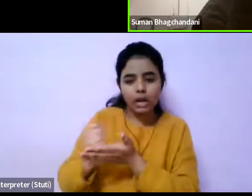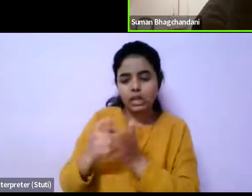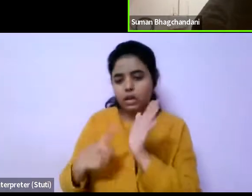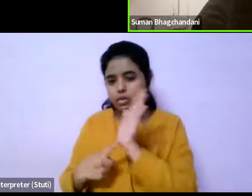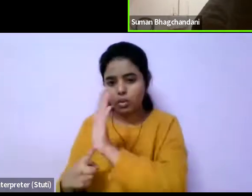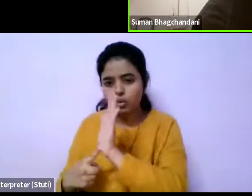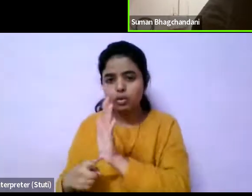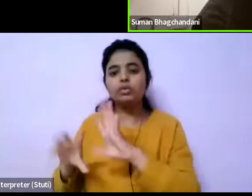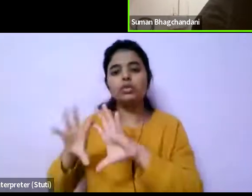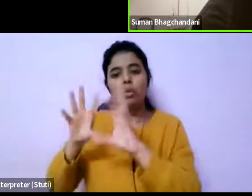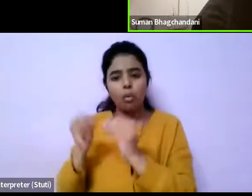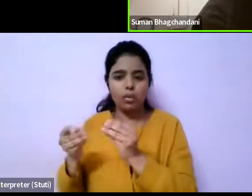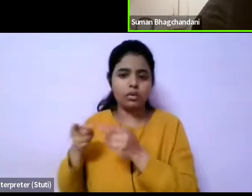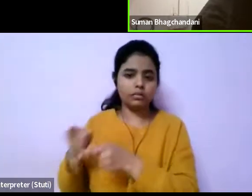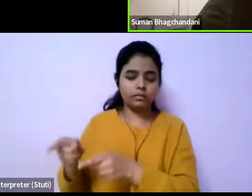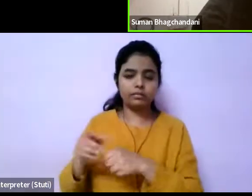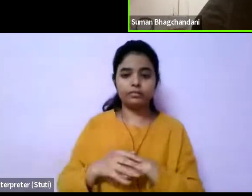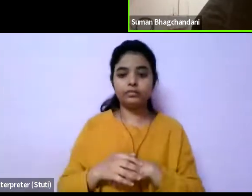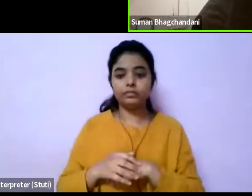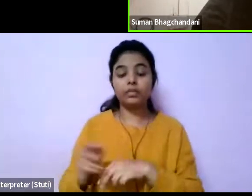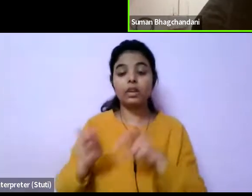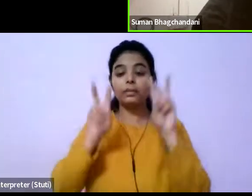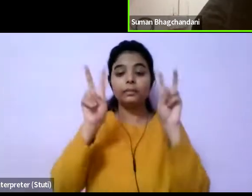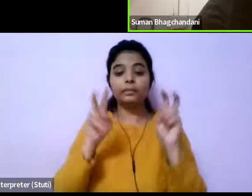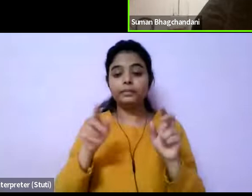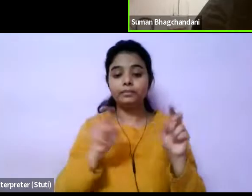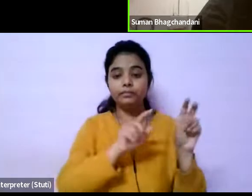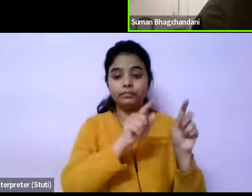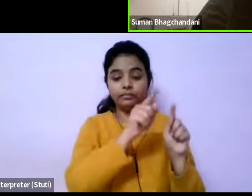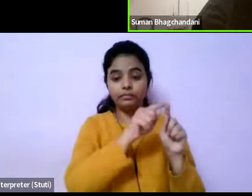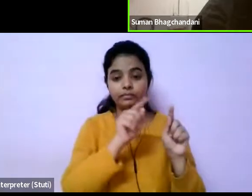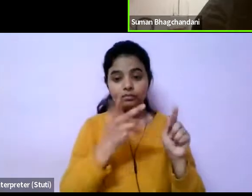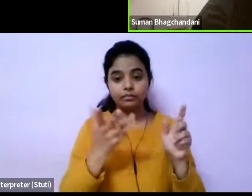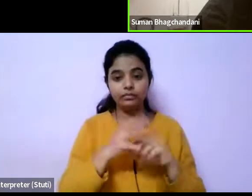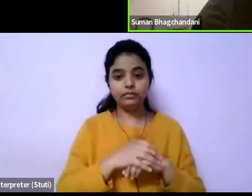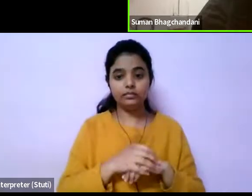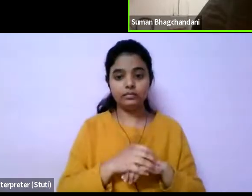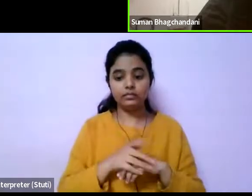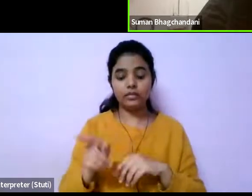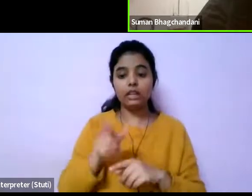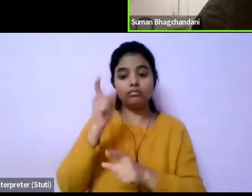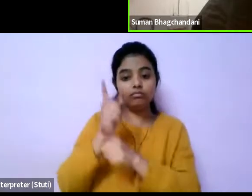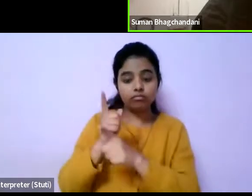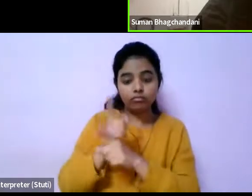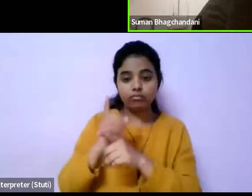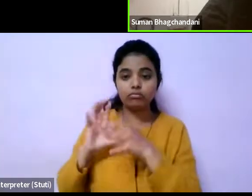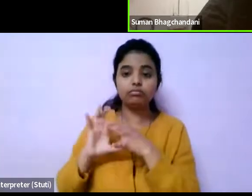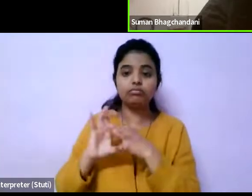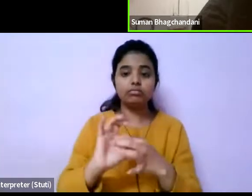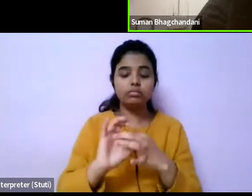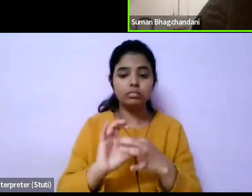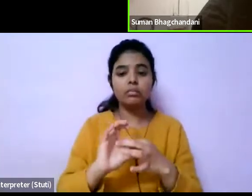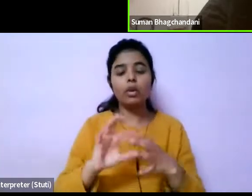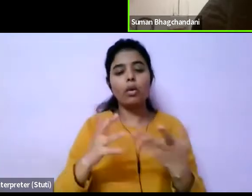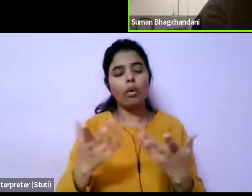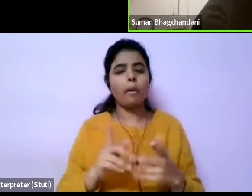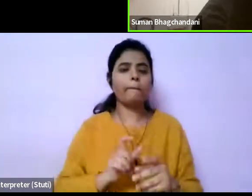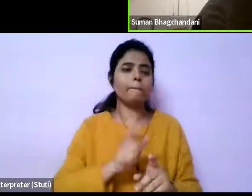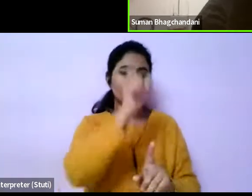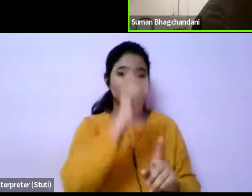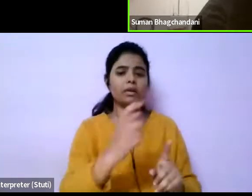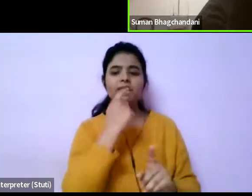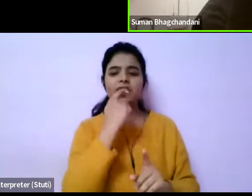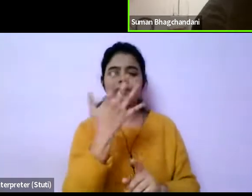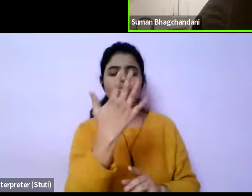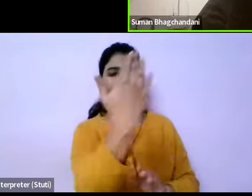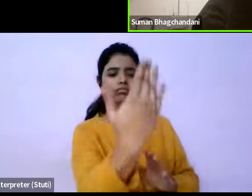she defines as, I quote, the demonstrative body displays itself in the body of the teacher and sometimes in one's own image in the mirror and